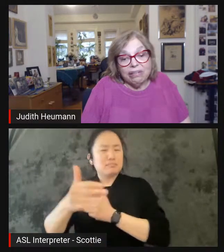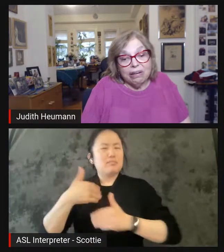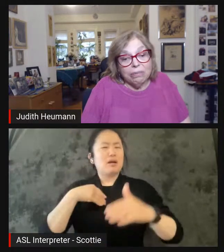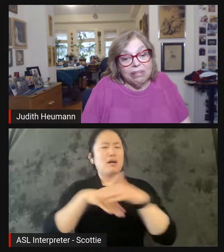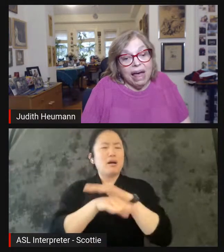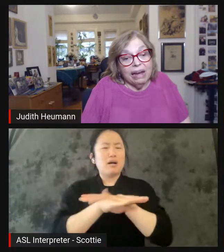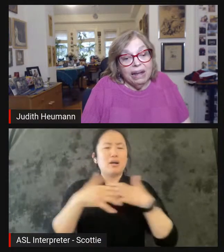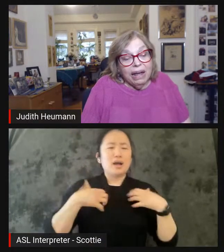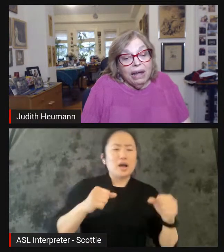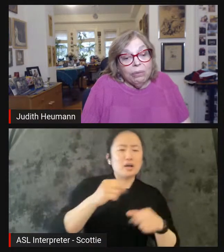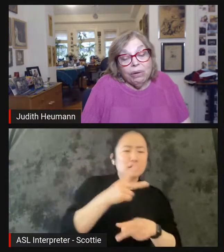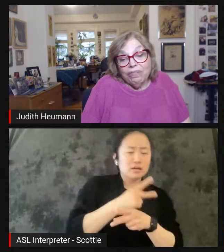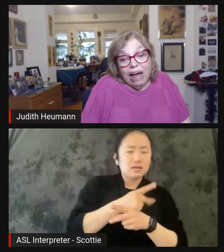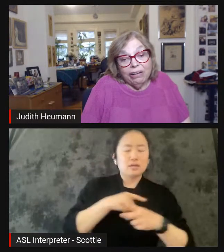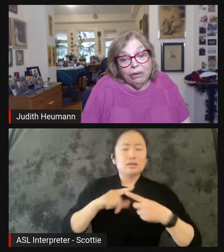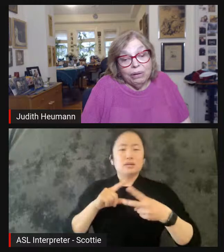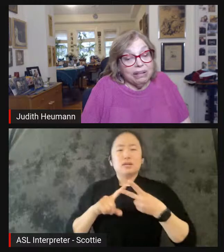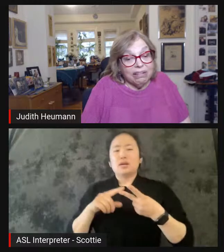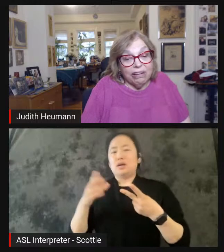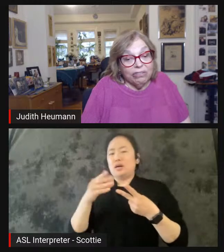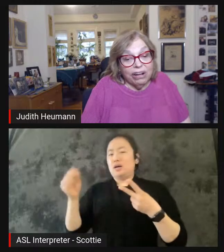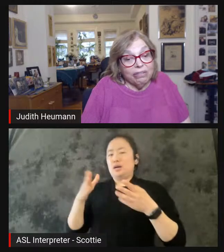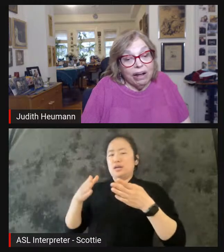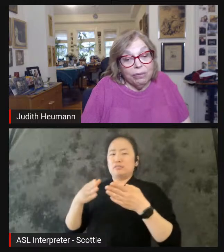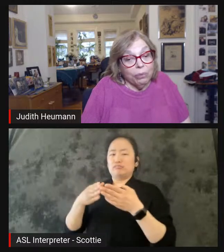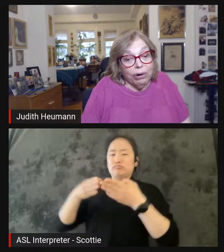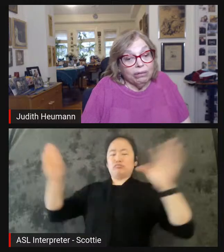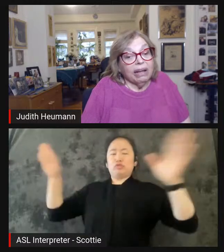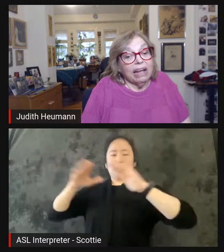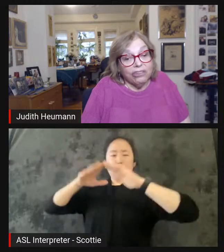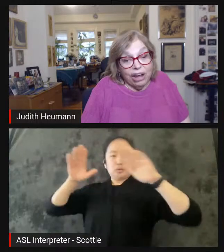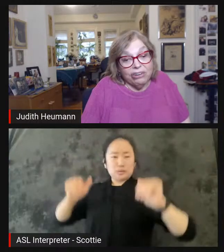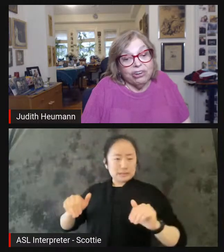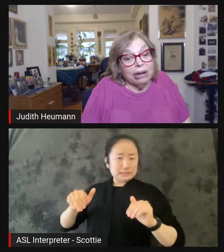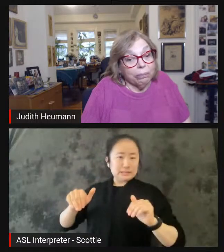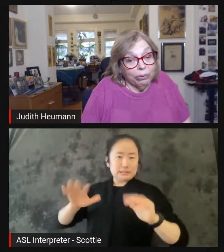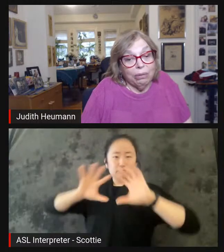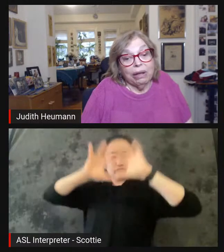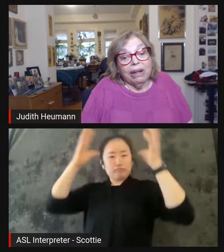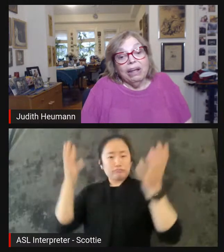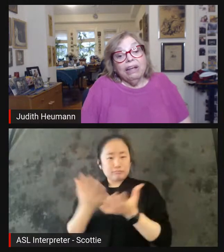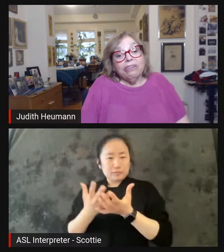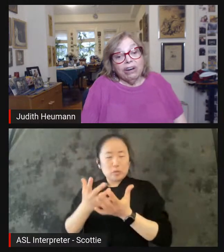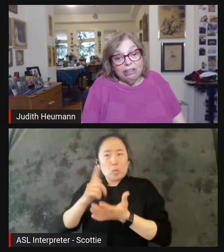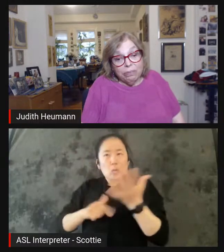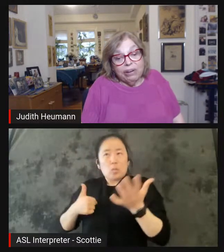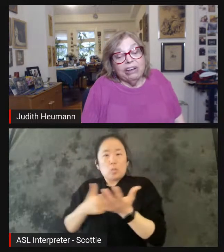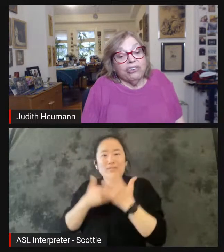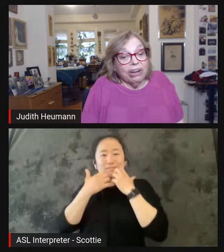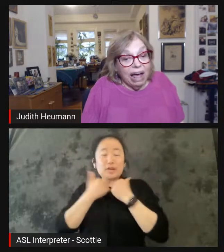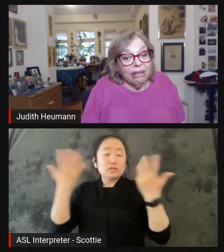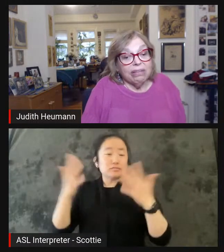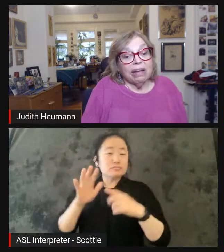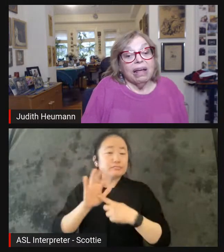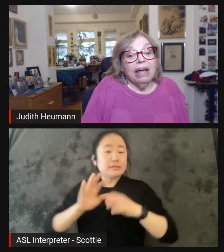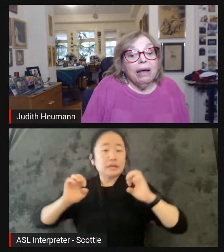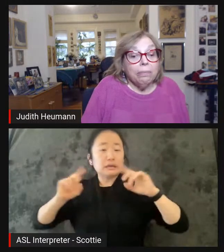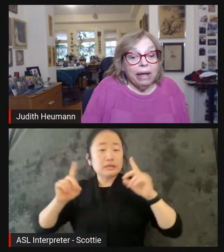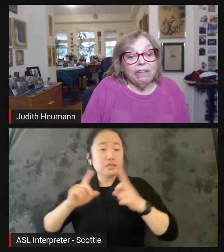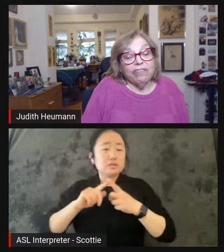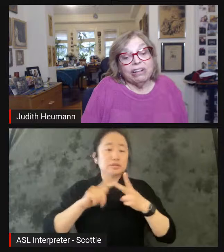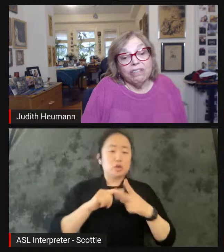broader systems that we value in this country and around the world, like education and employment, transportation,